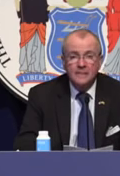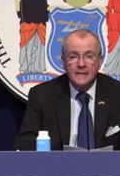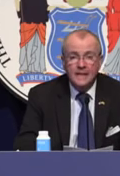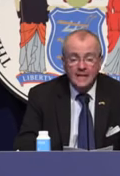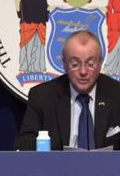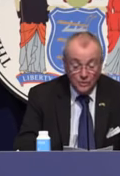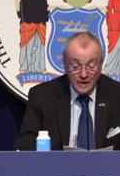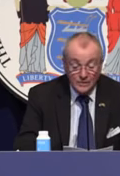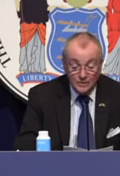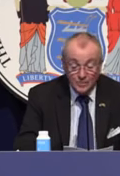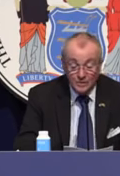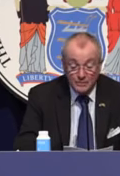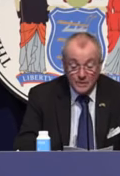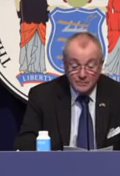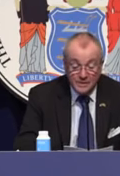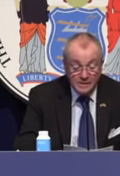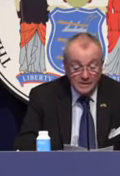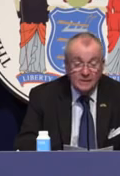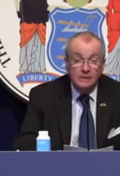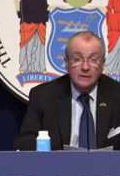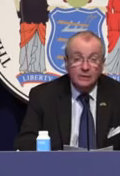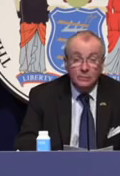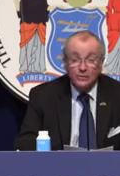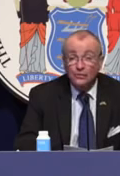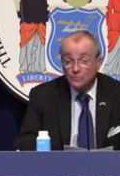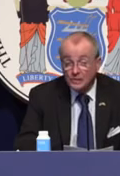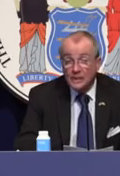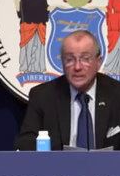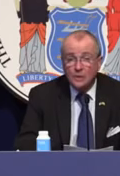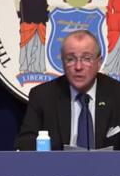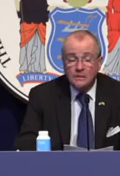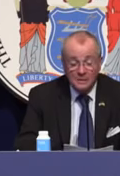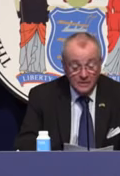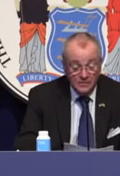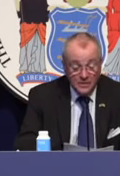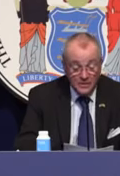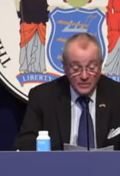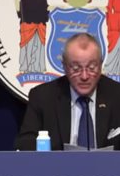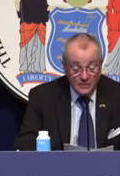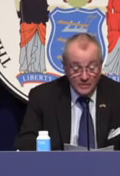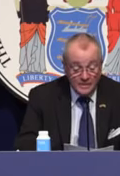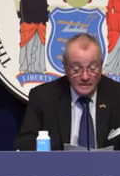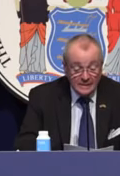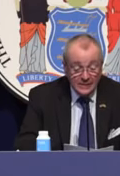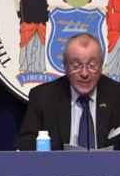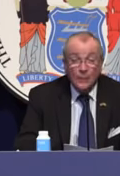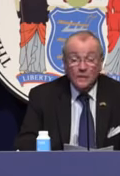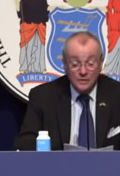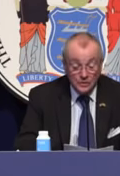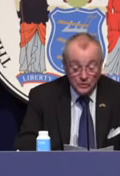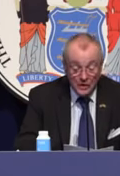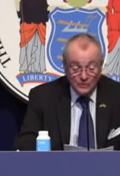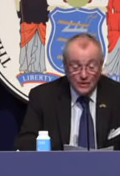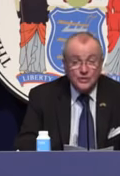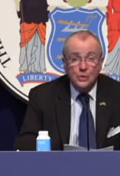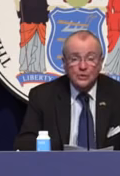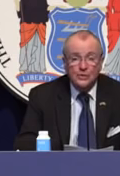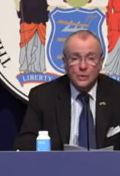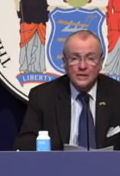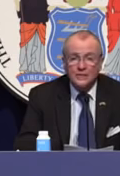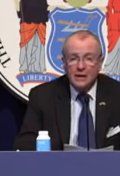receiving a direct shipment of PPE, or personal protective equipment, from the federal government. And that will include